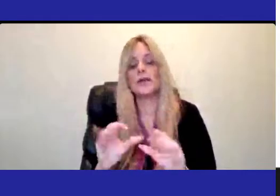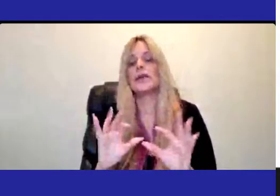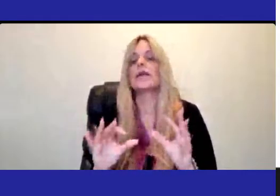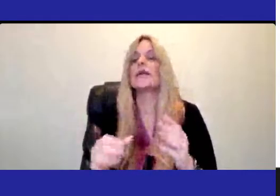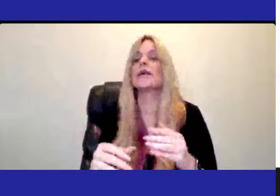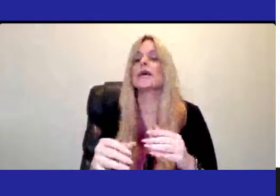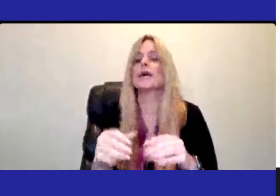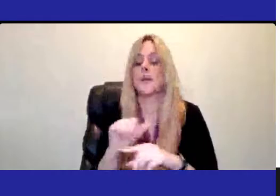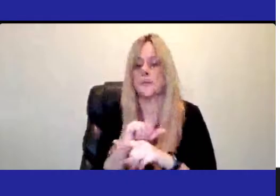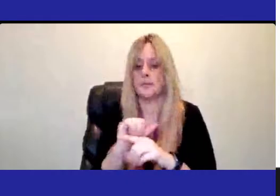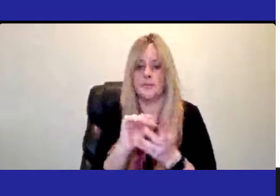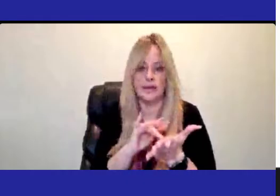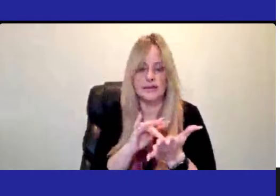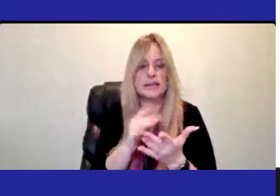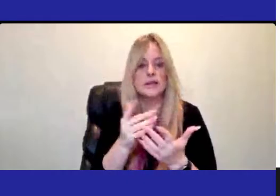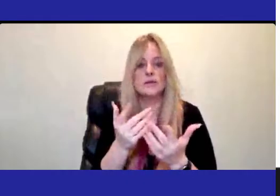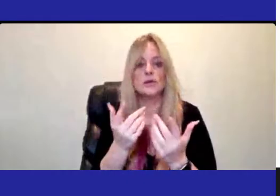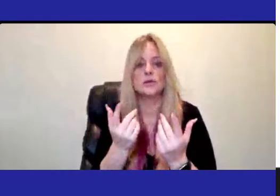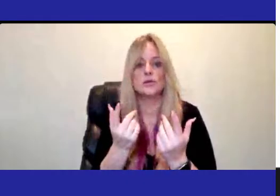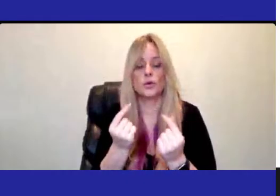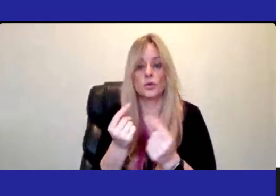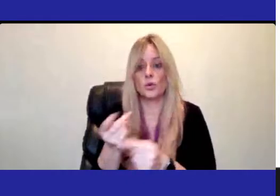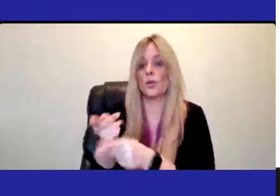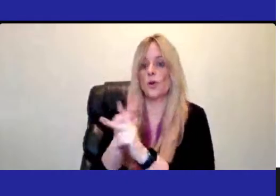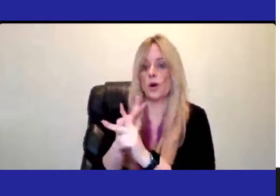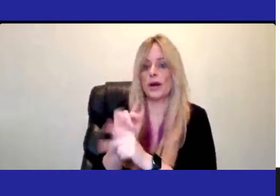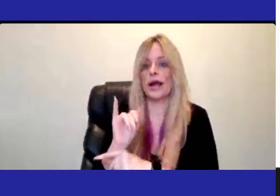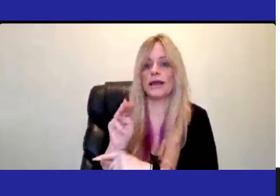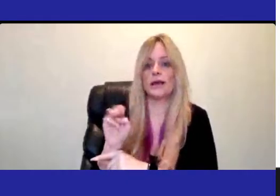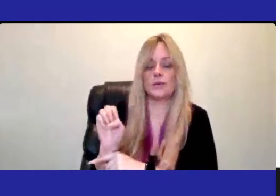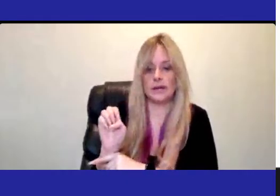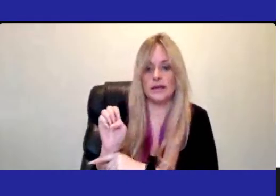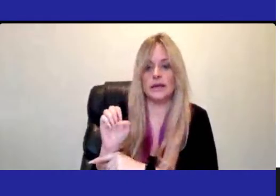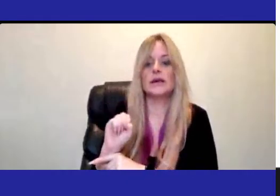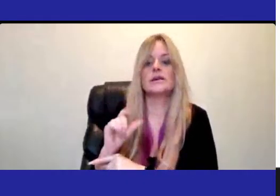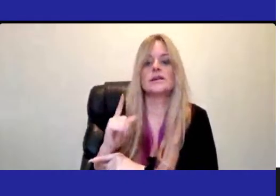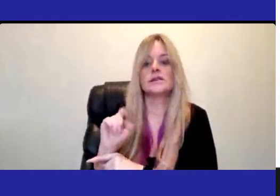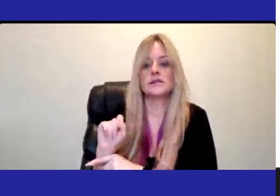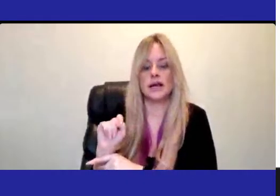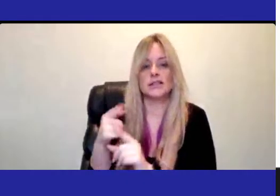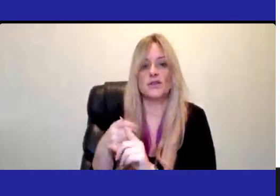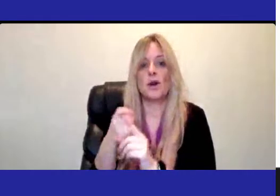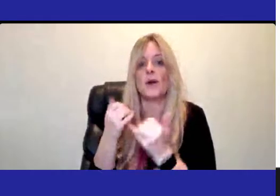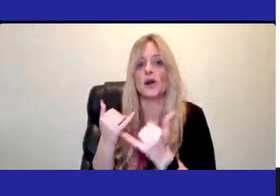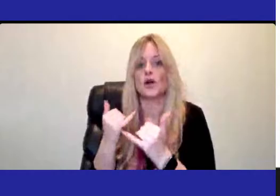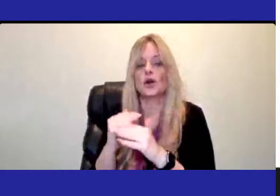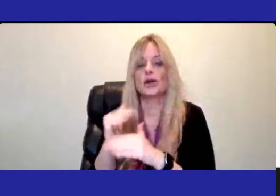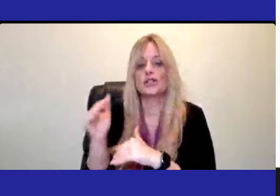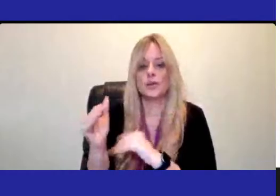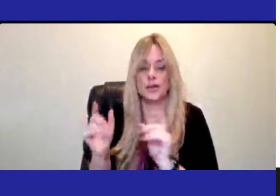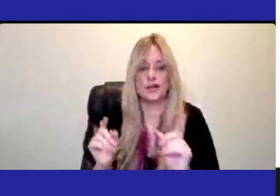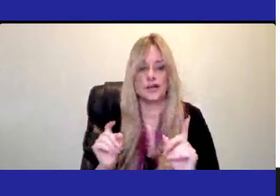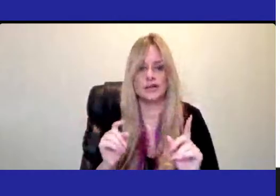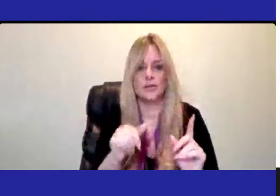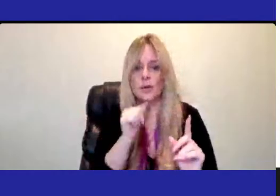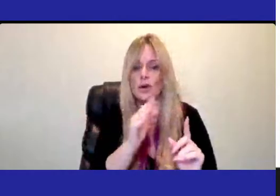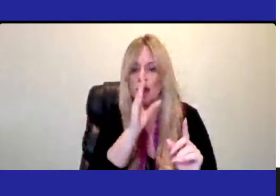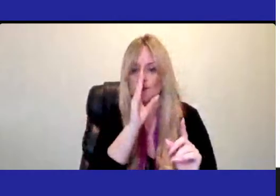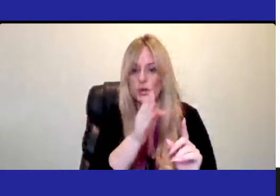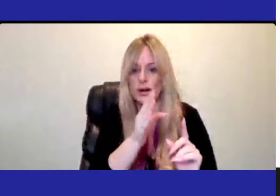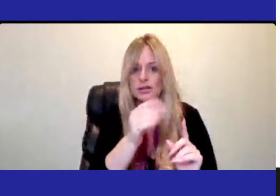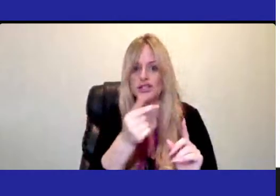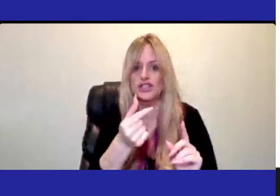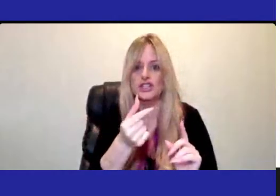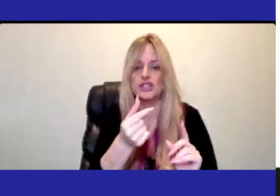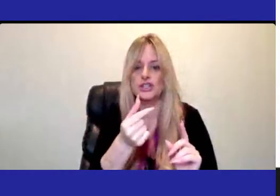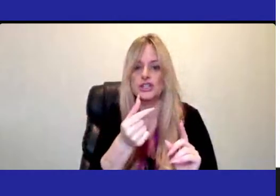modeling it is that we are borrowing IME slots from the surplus that we currently have. We do not have any surplus of direct GME slots, so we can't borrow from